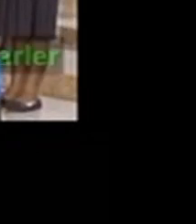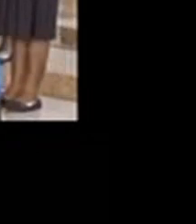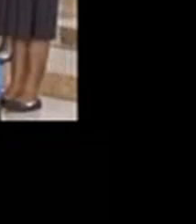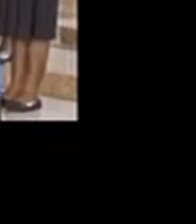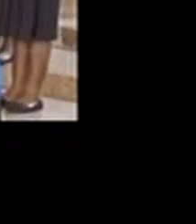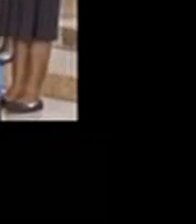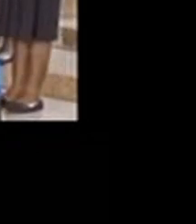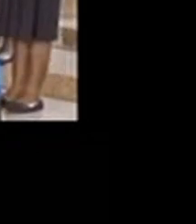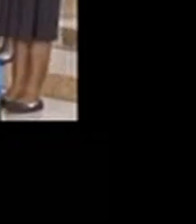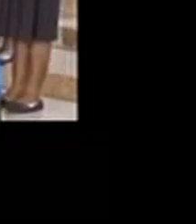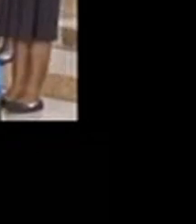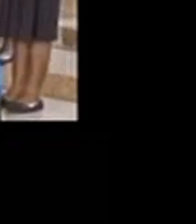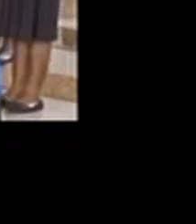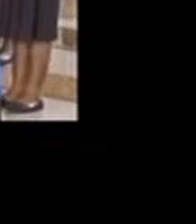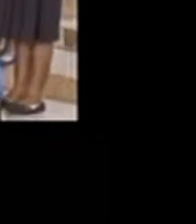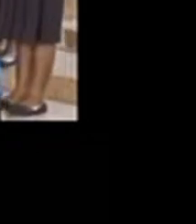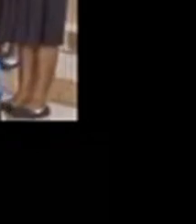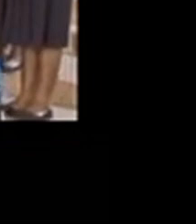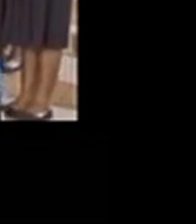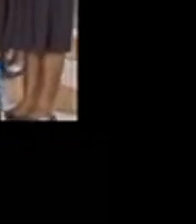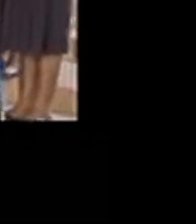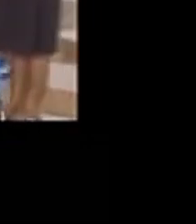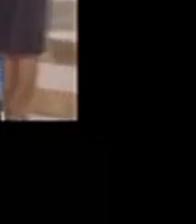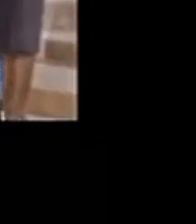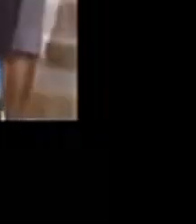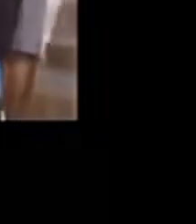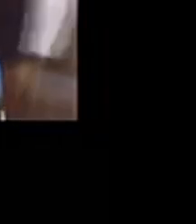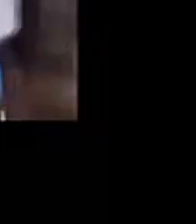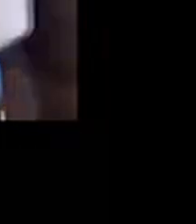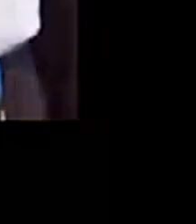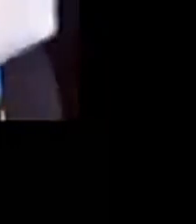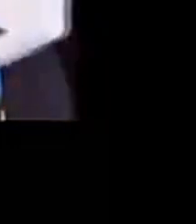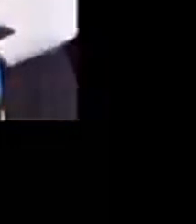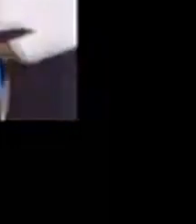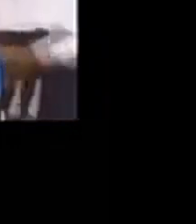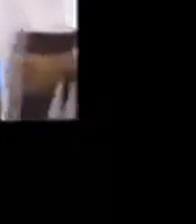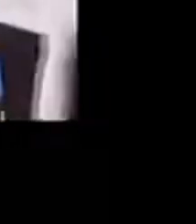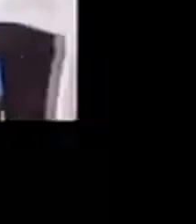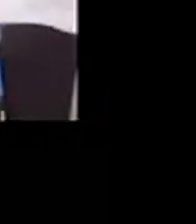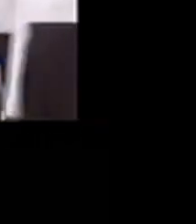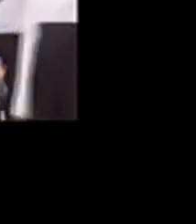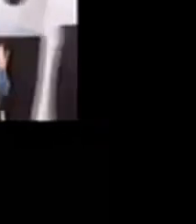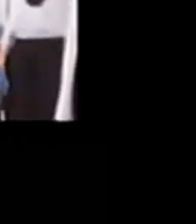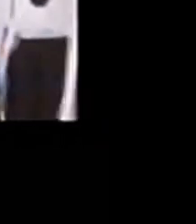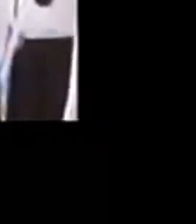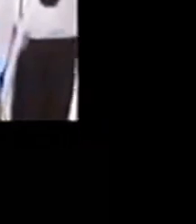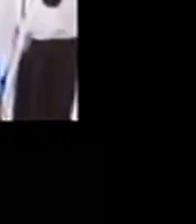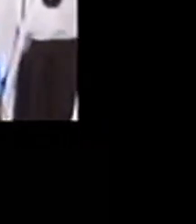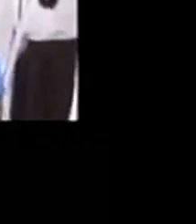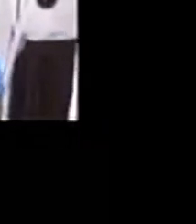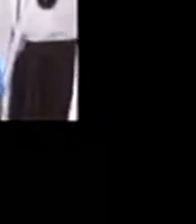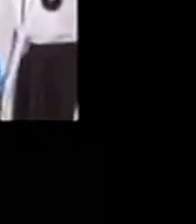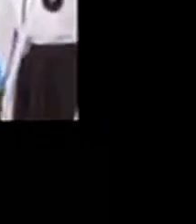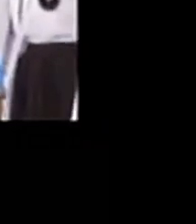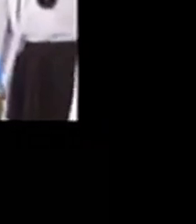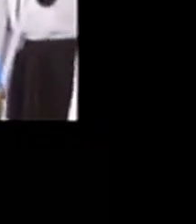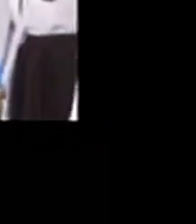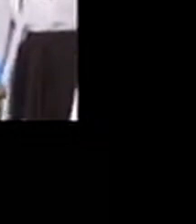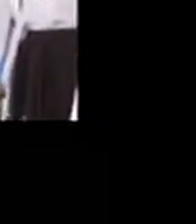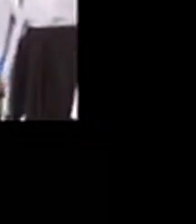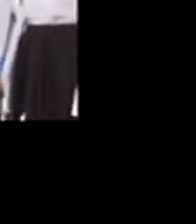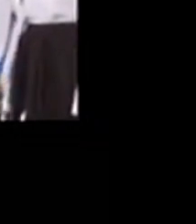speak. Someone's beginning to pray. A miracle passed your